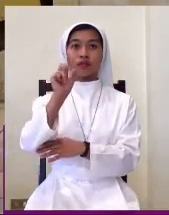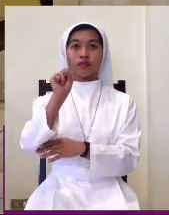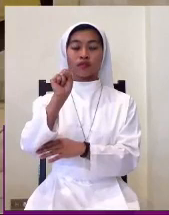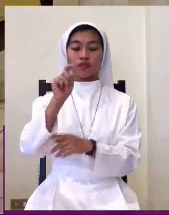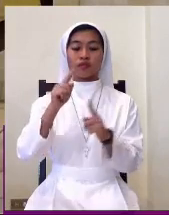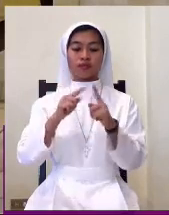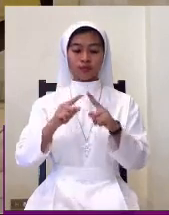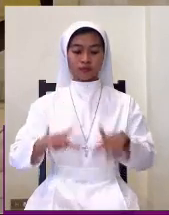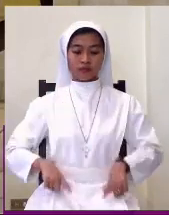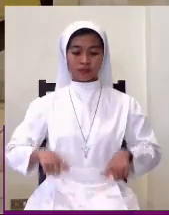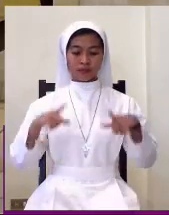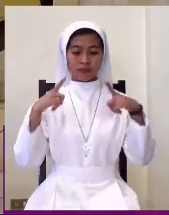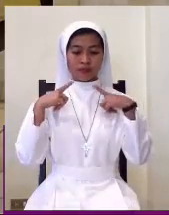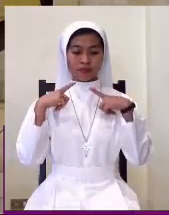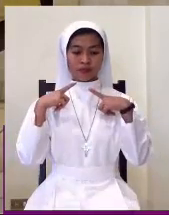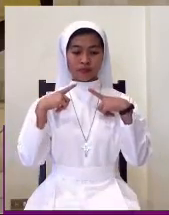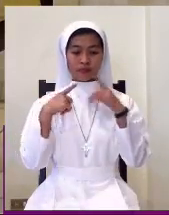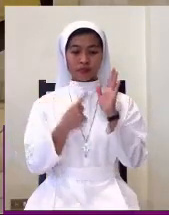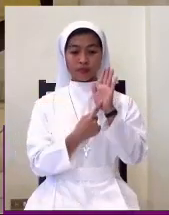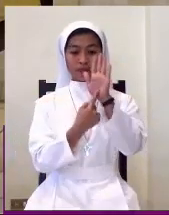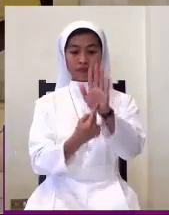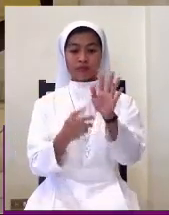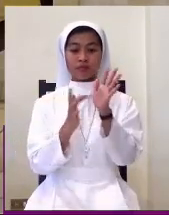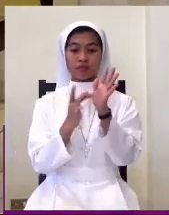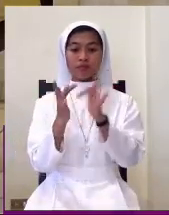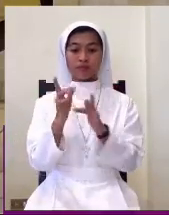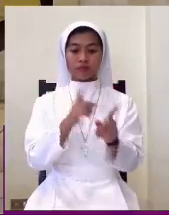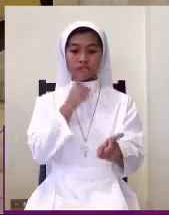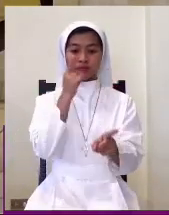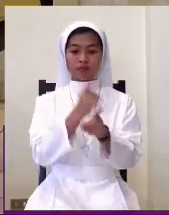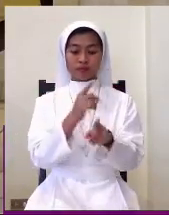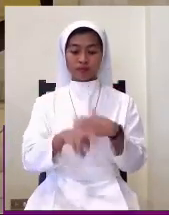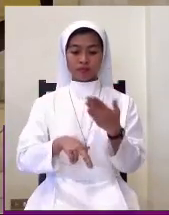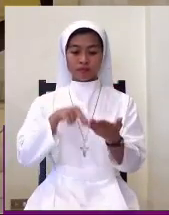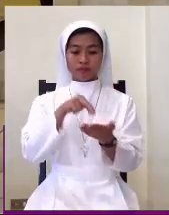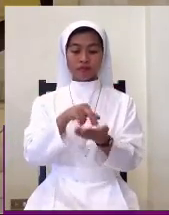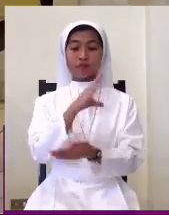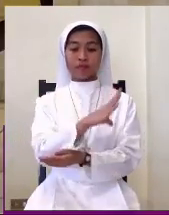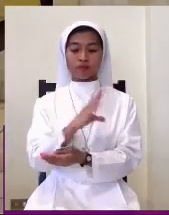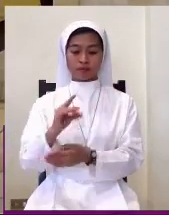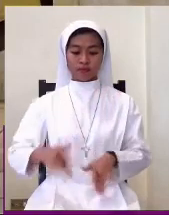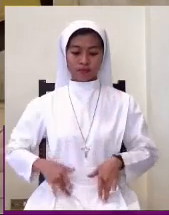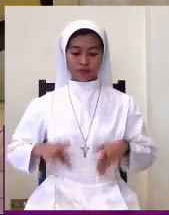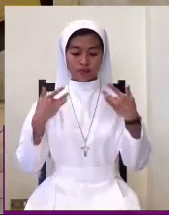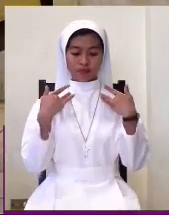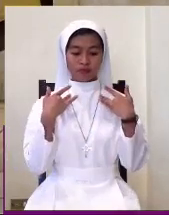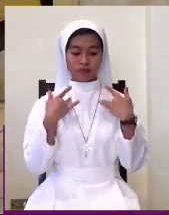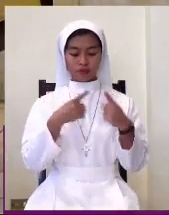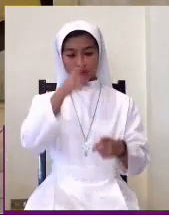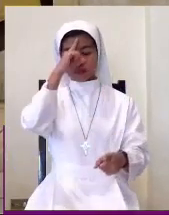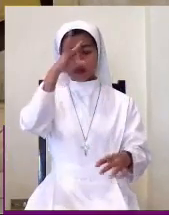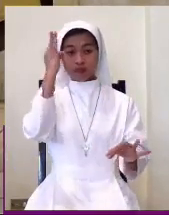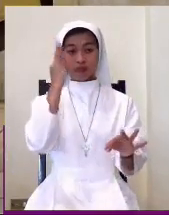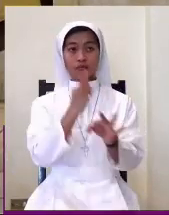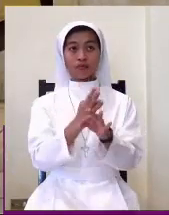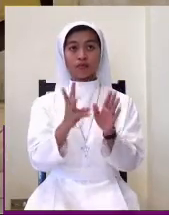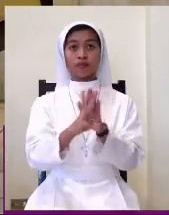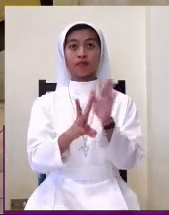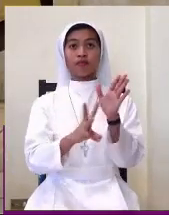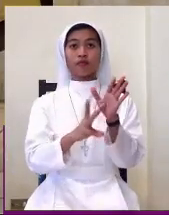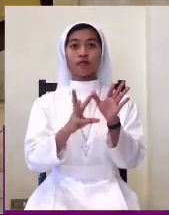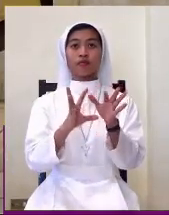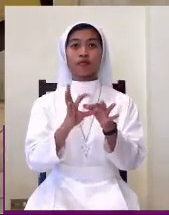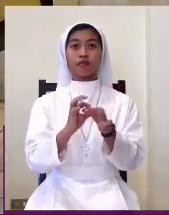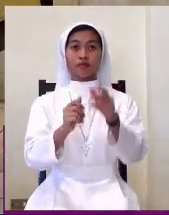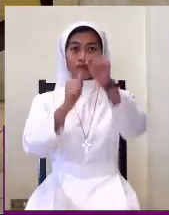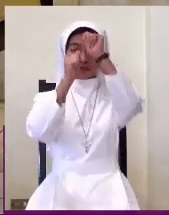the resurrection and the life. He proves His faithfulness to the will of the Father, even at the cost of His